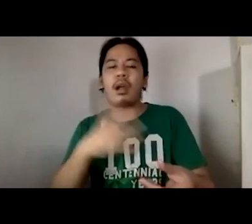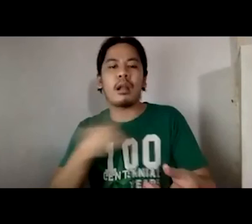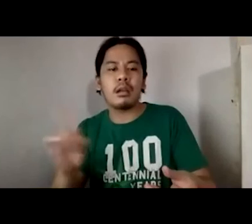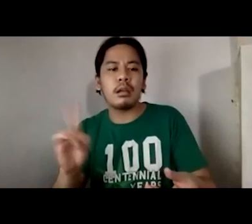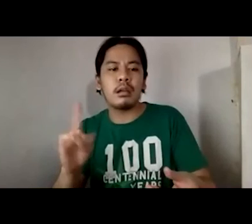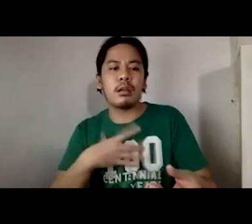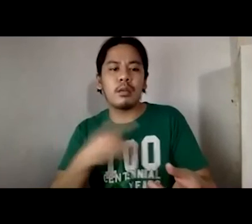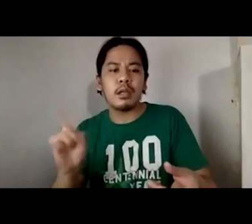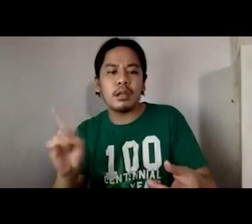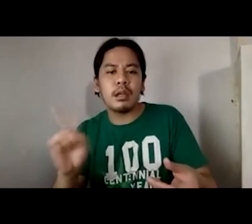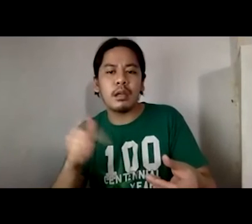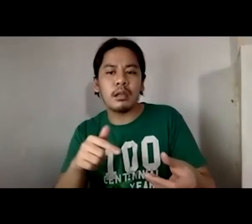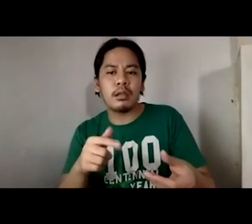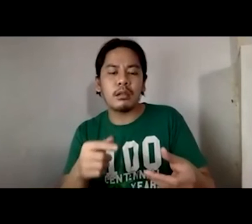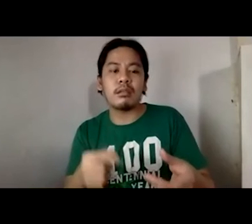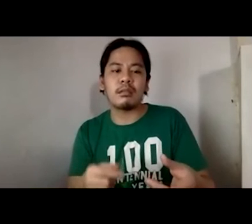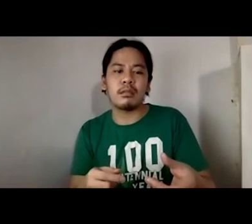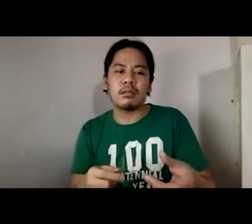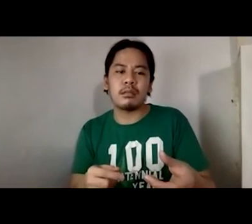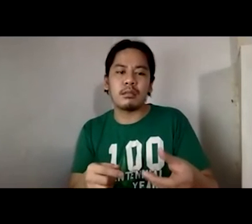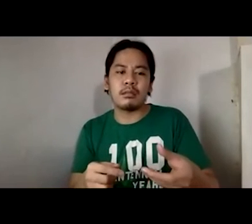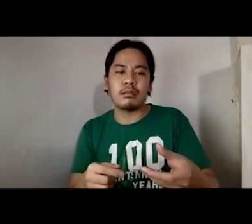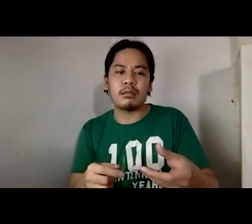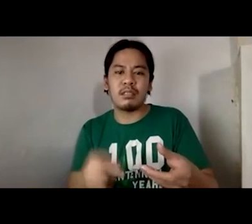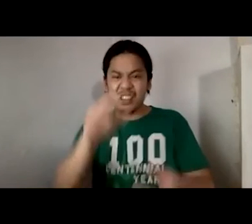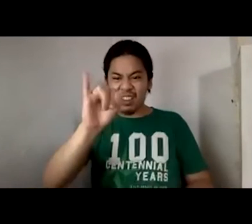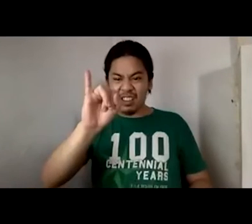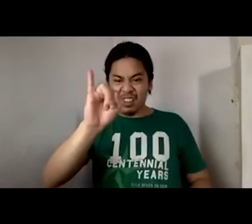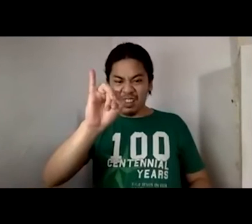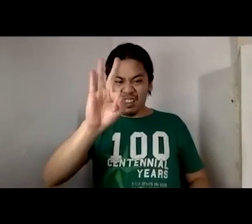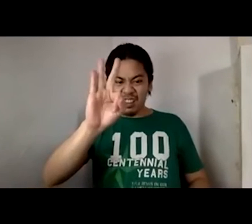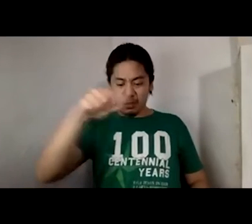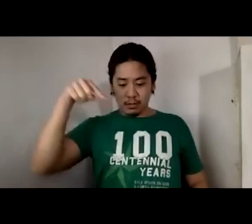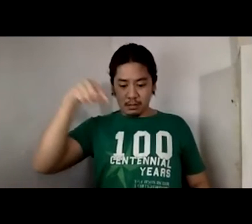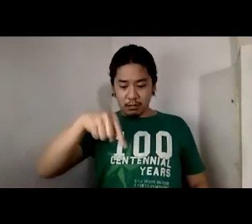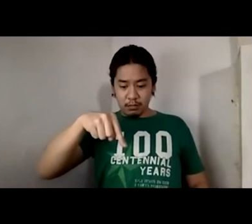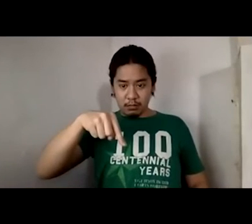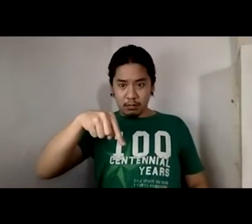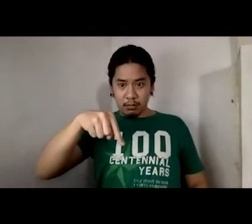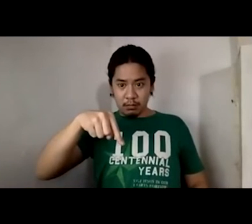So perhaps the book and like are signed together, book-like?